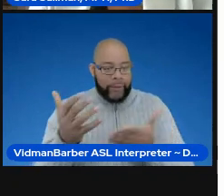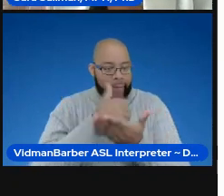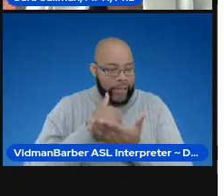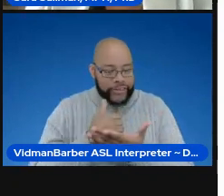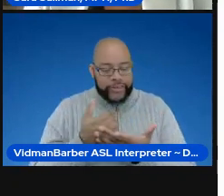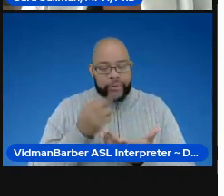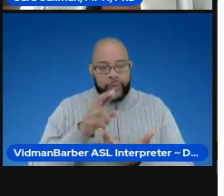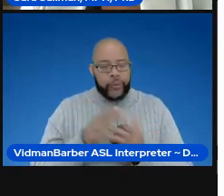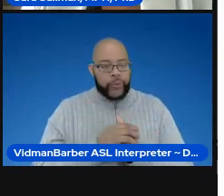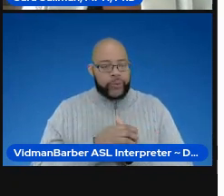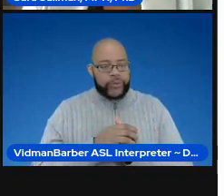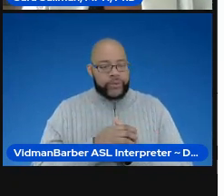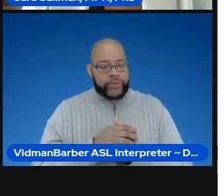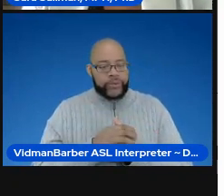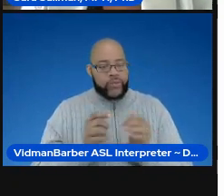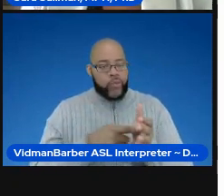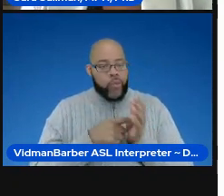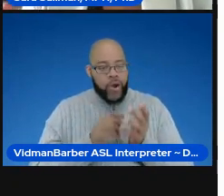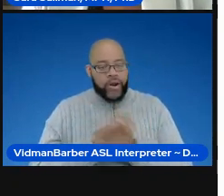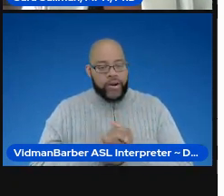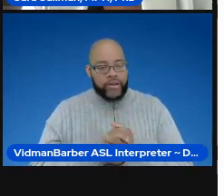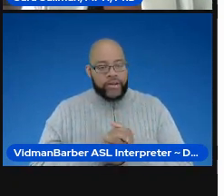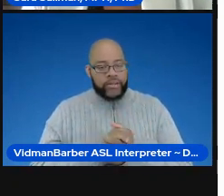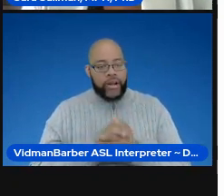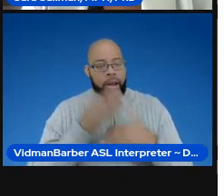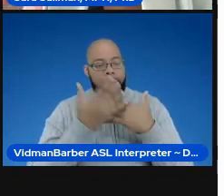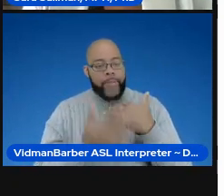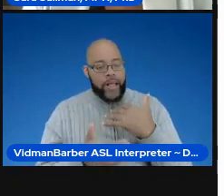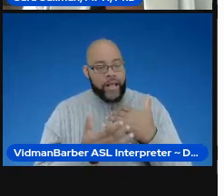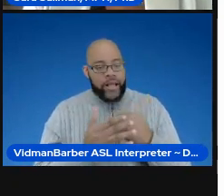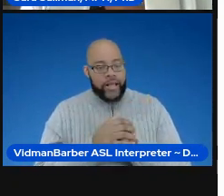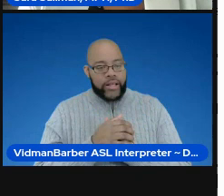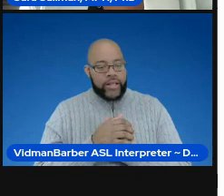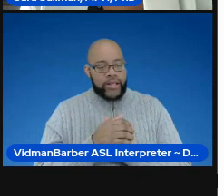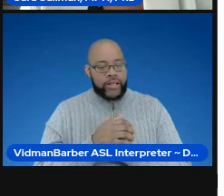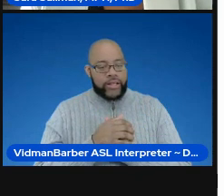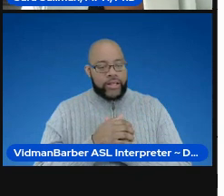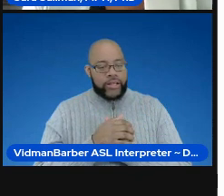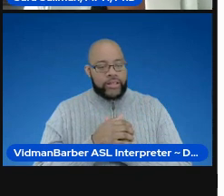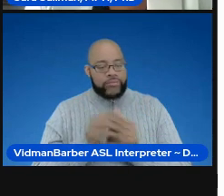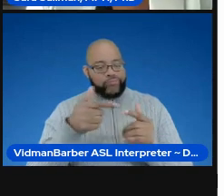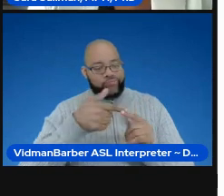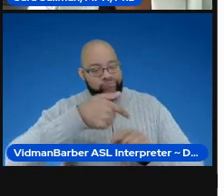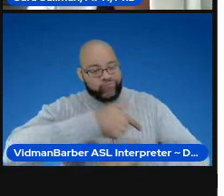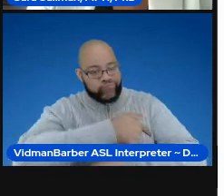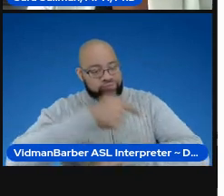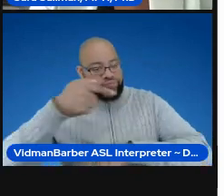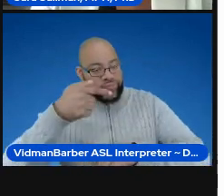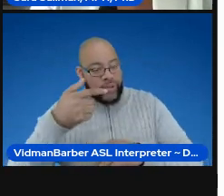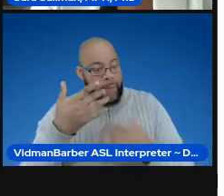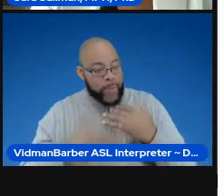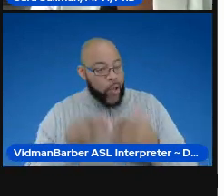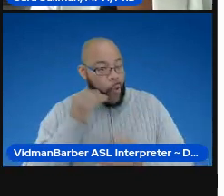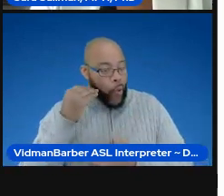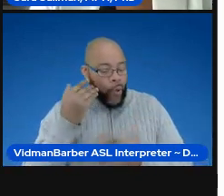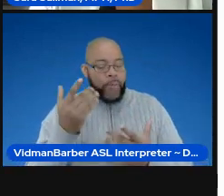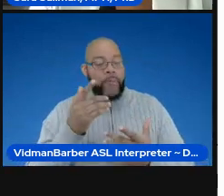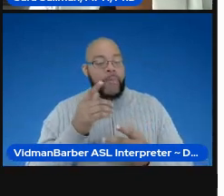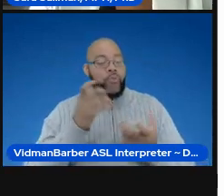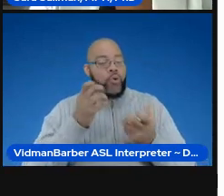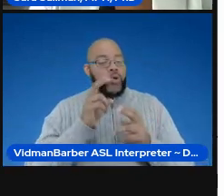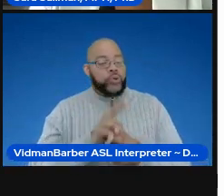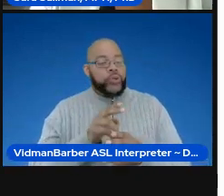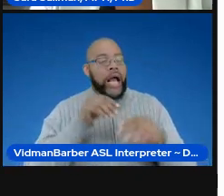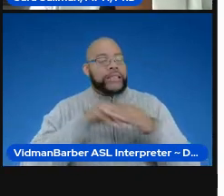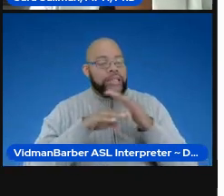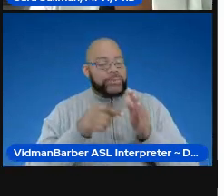or, require a blood draw, for example, at home. Ideally, you want to use